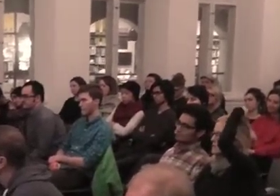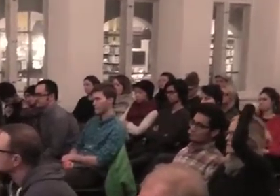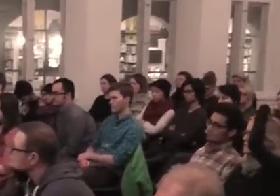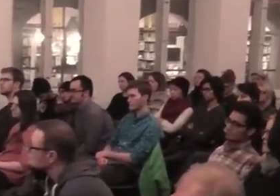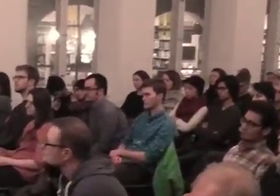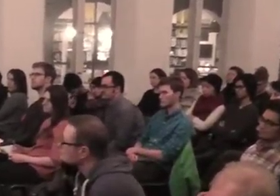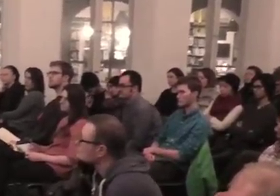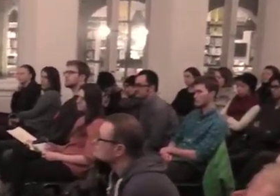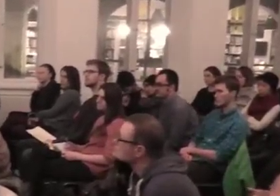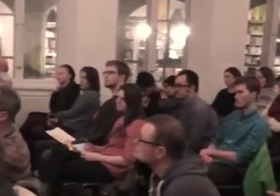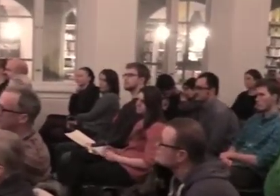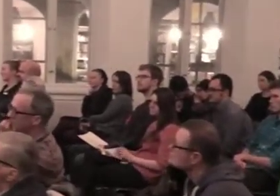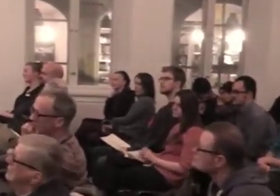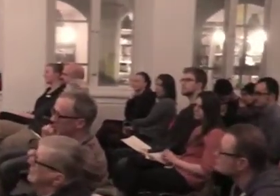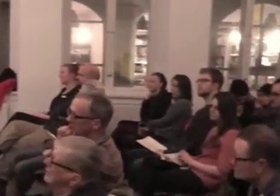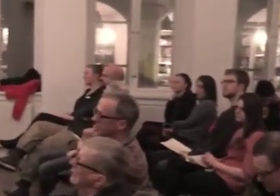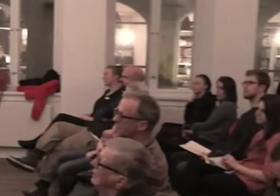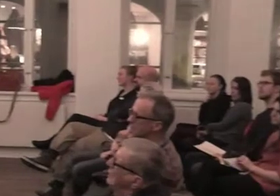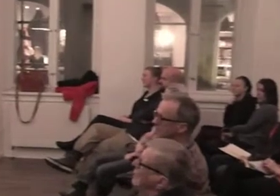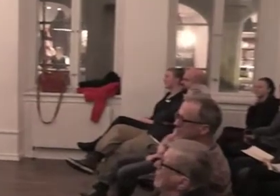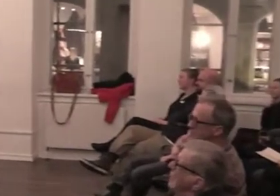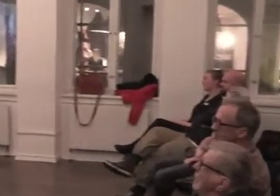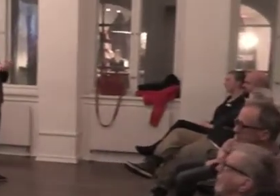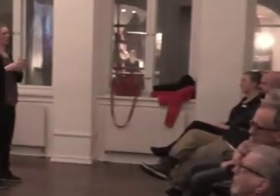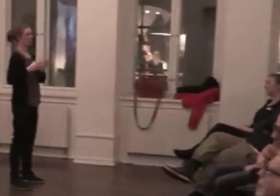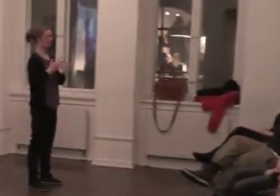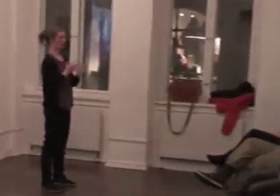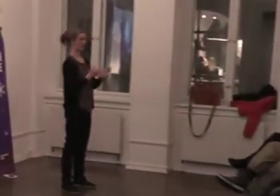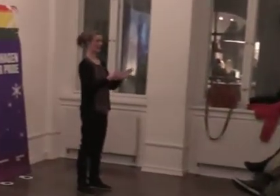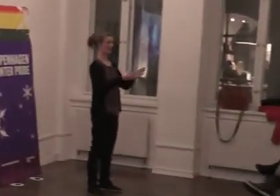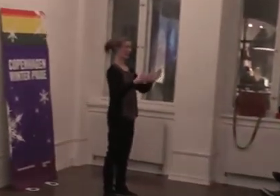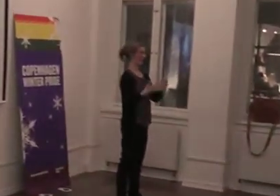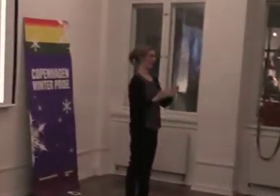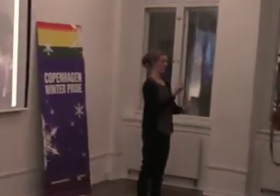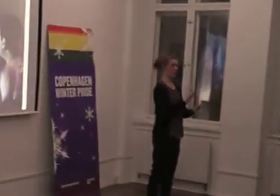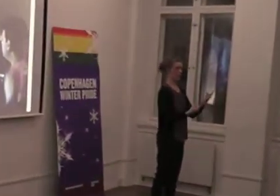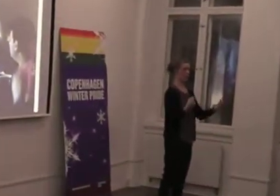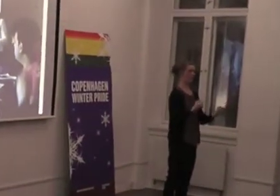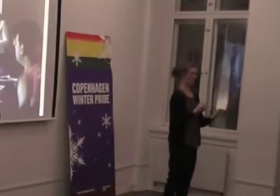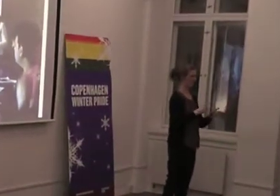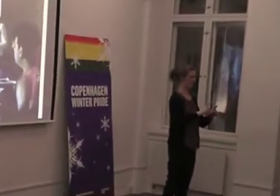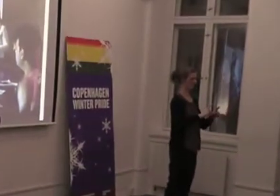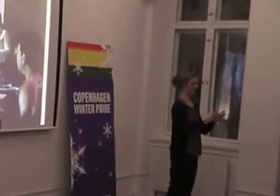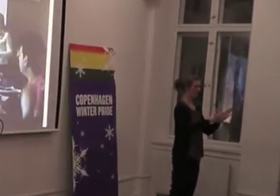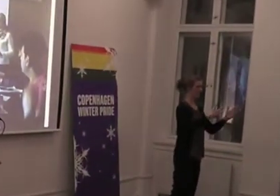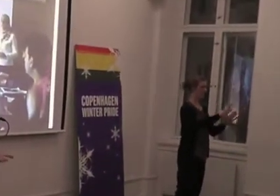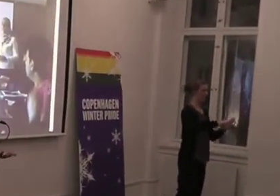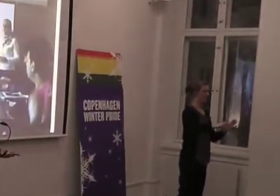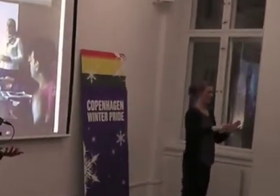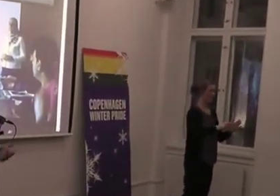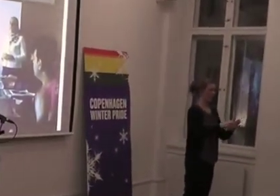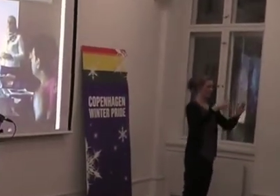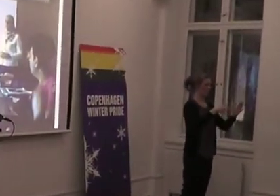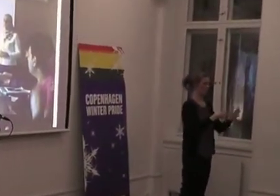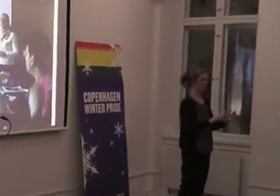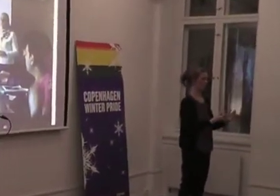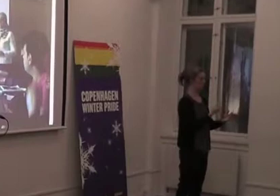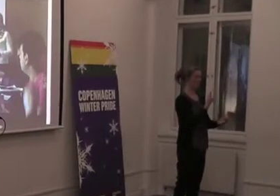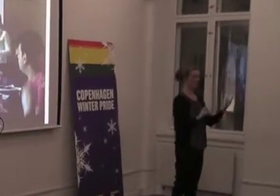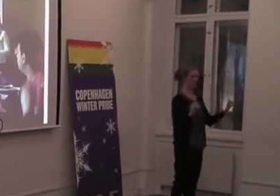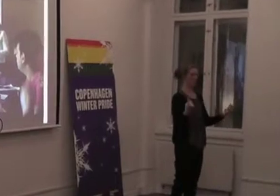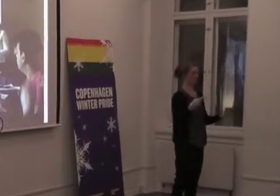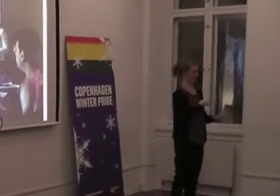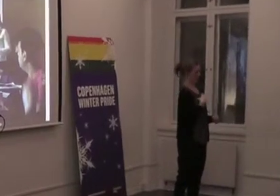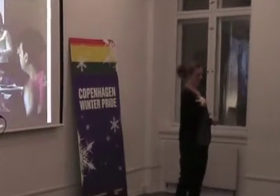change and reaction could come from really random places, from really random people. This lady is a big